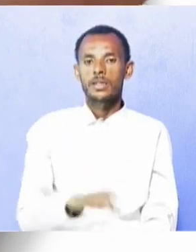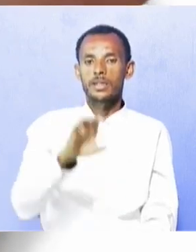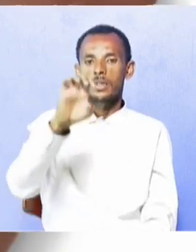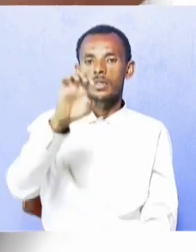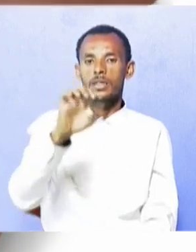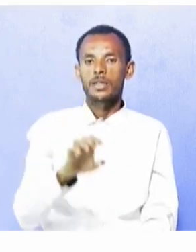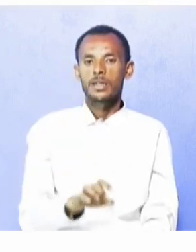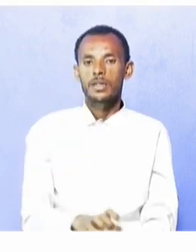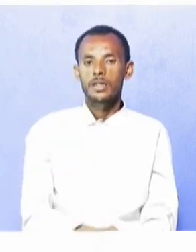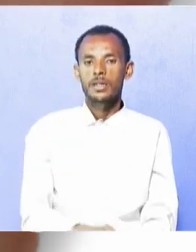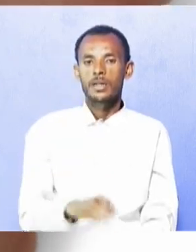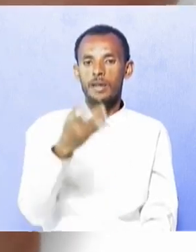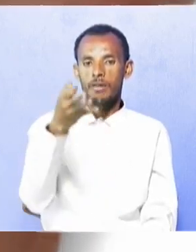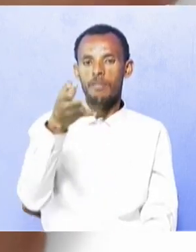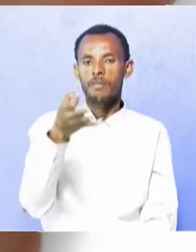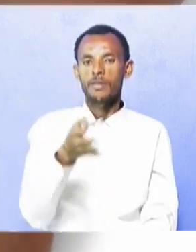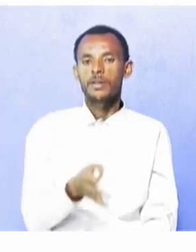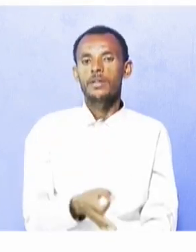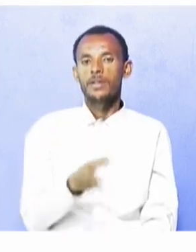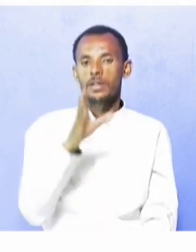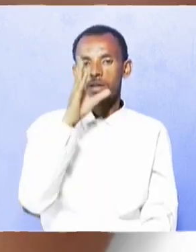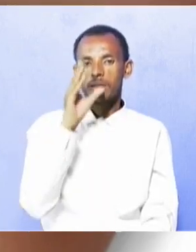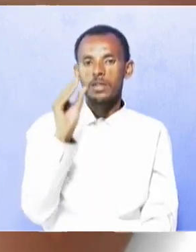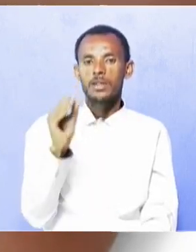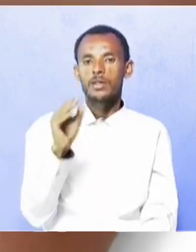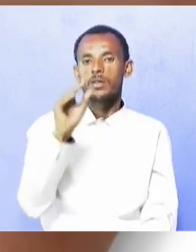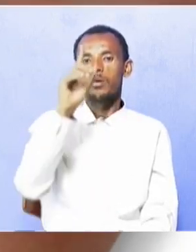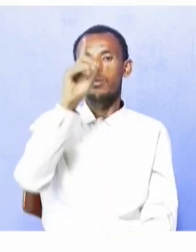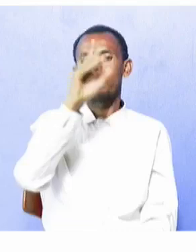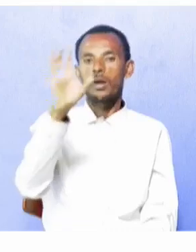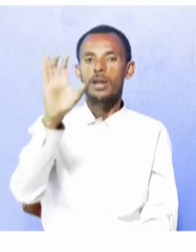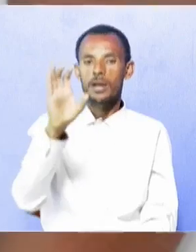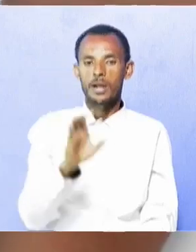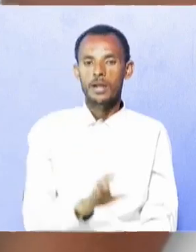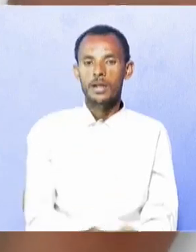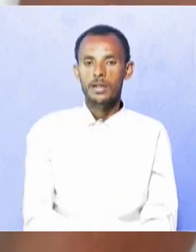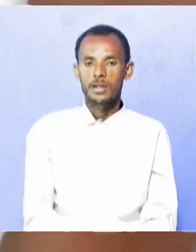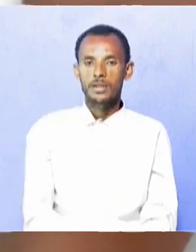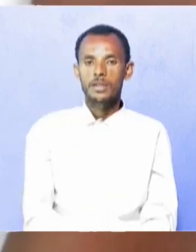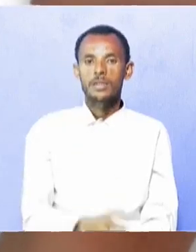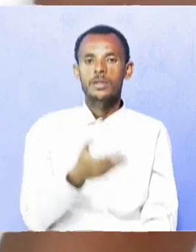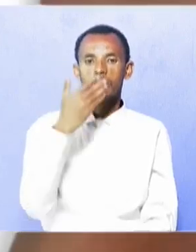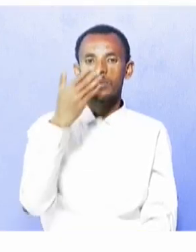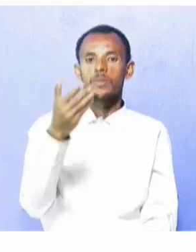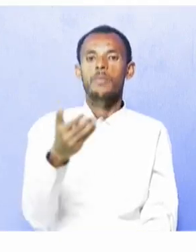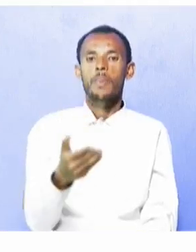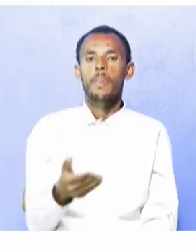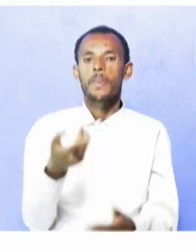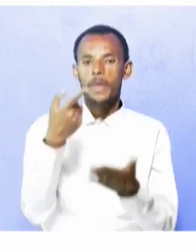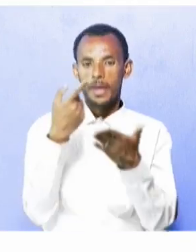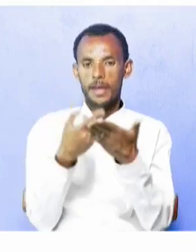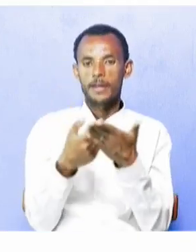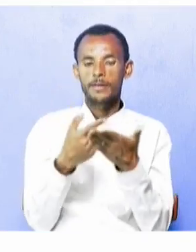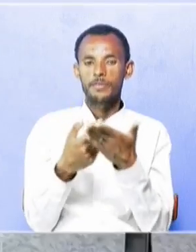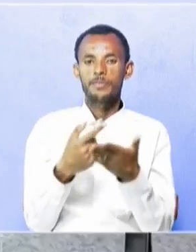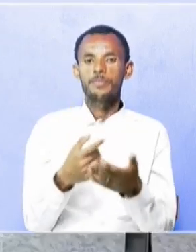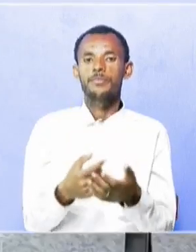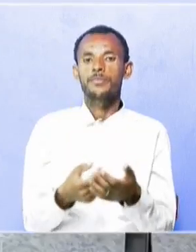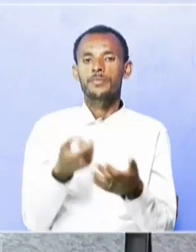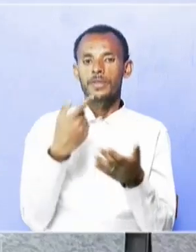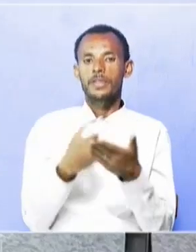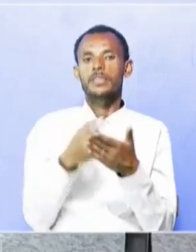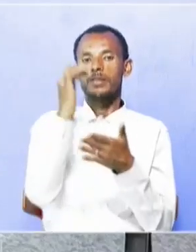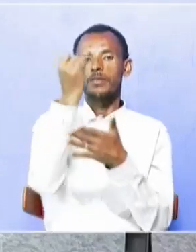E, F, and 100 here. Good. Here, in